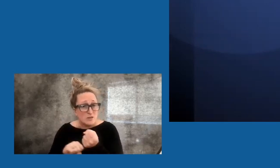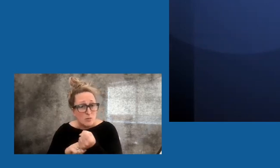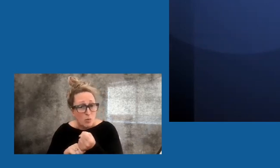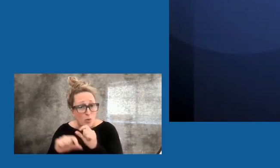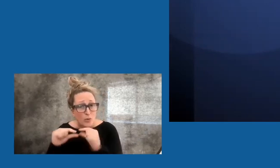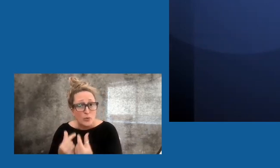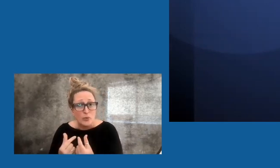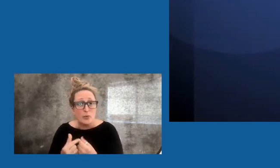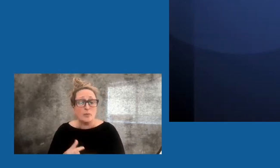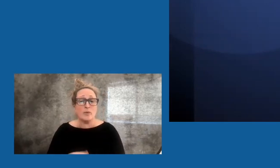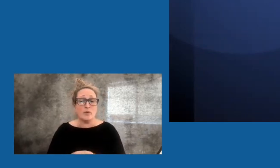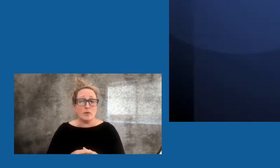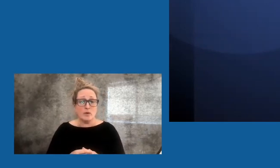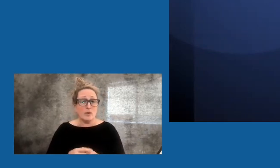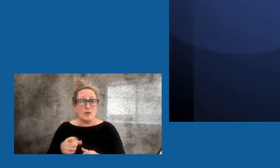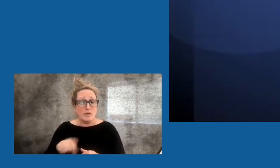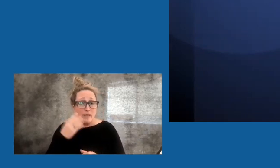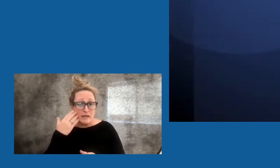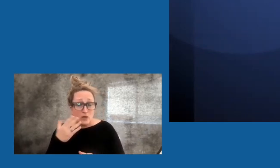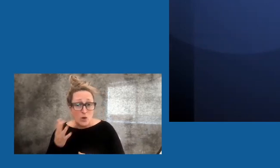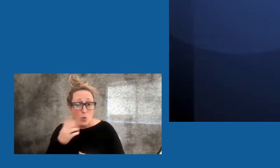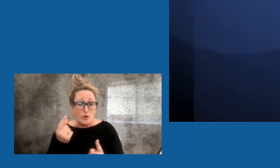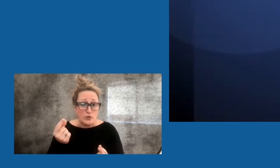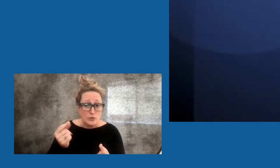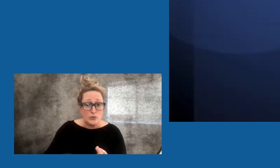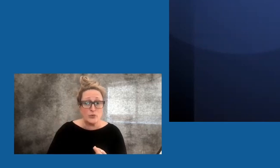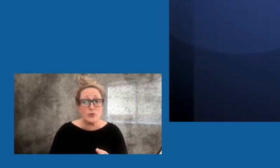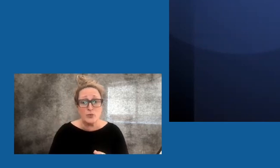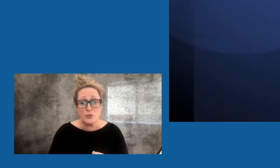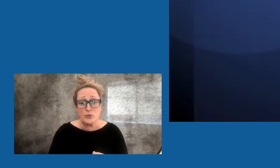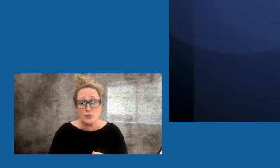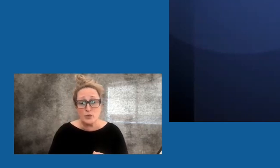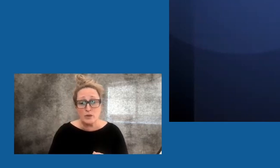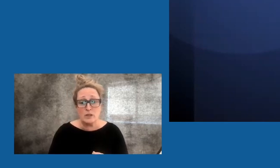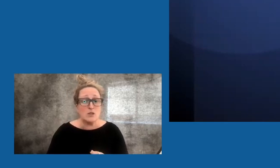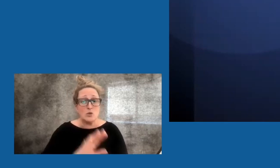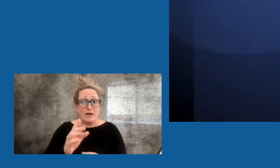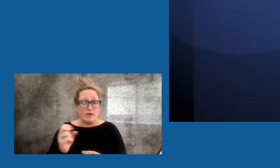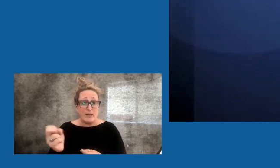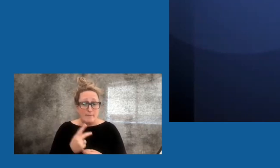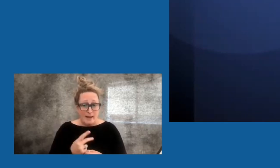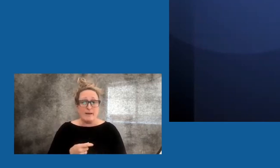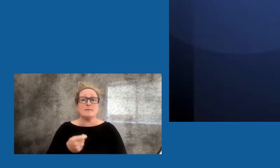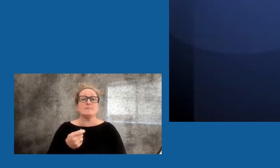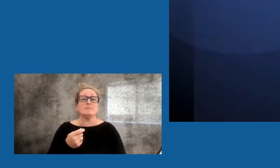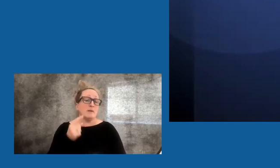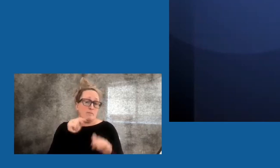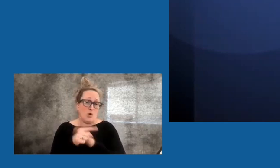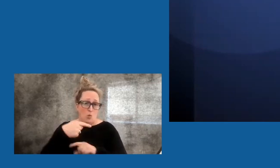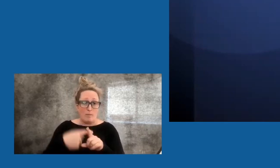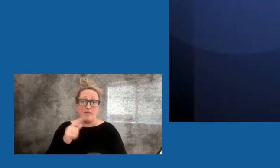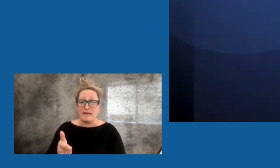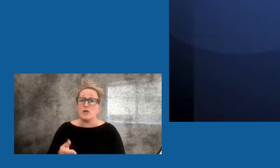and they didn't know what to do with a young trans teen. And so she never came back, and she was murdered about a month